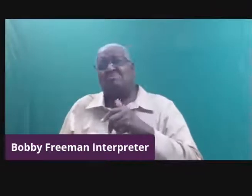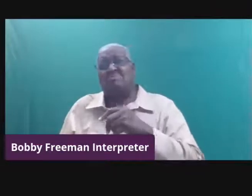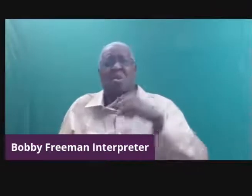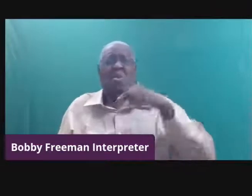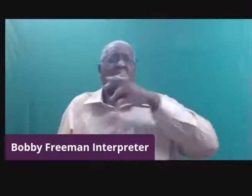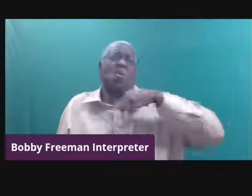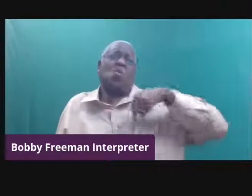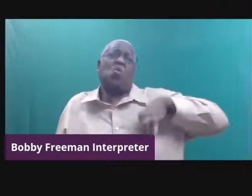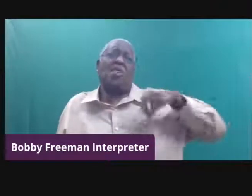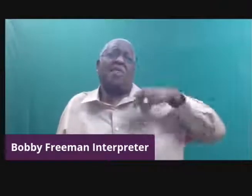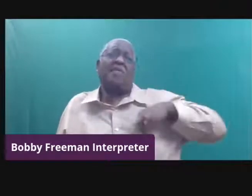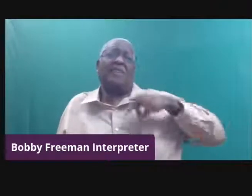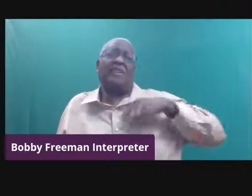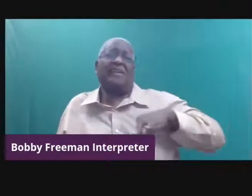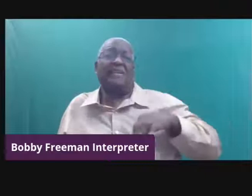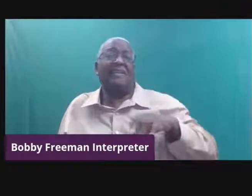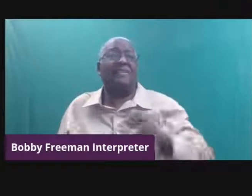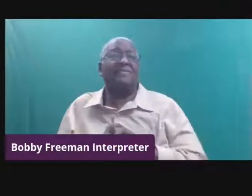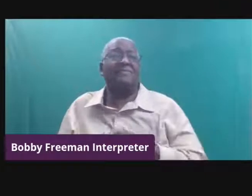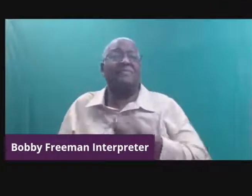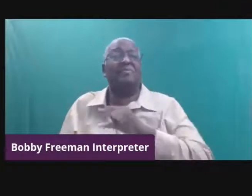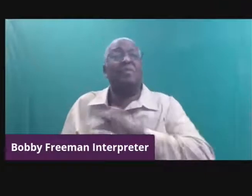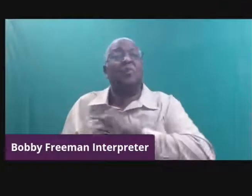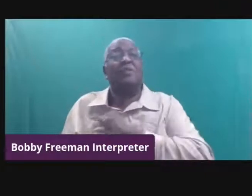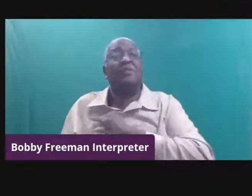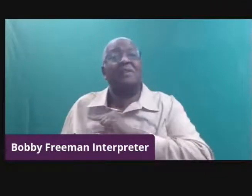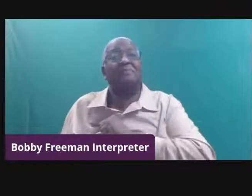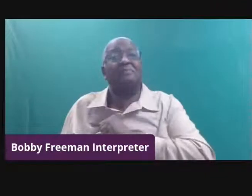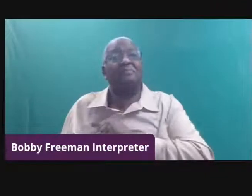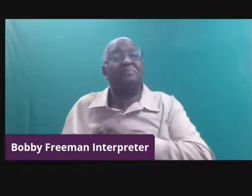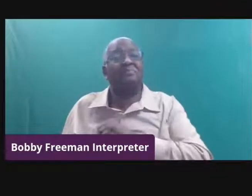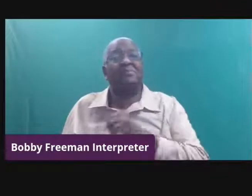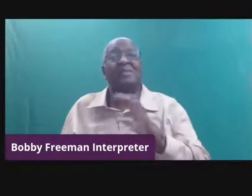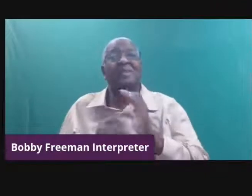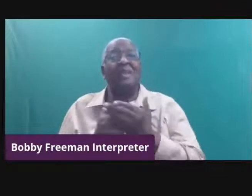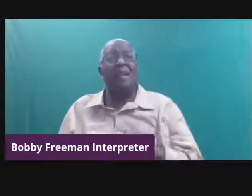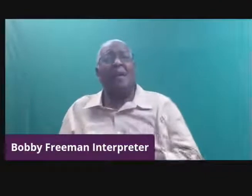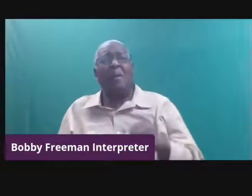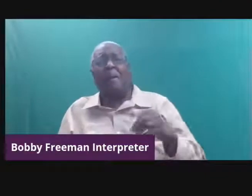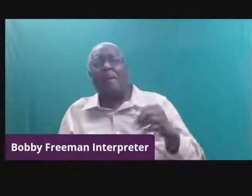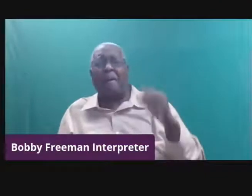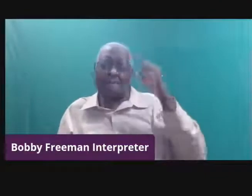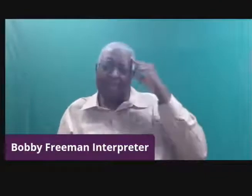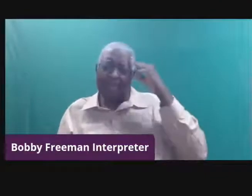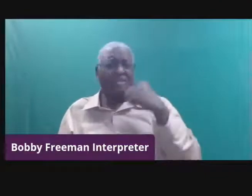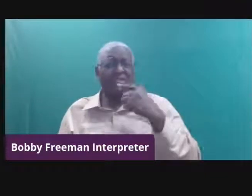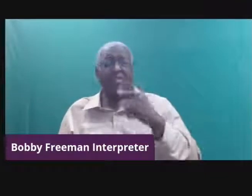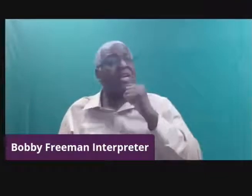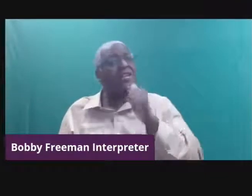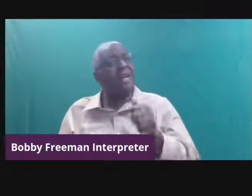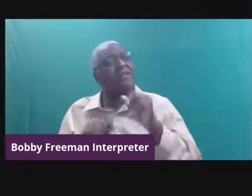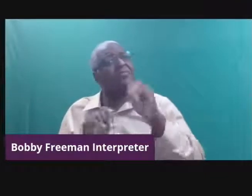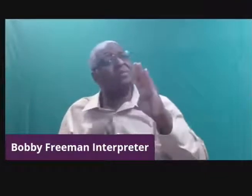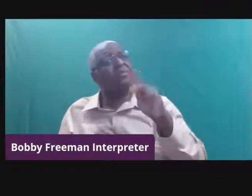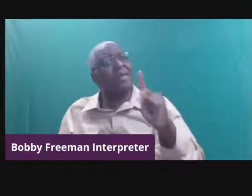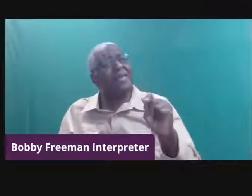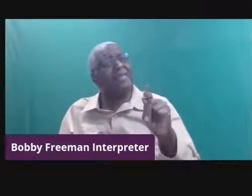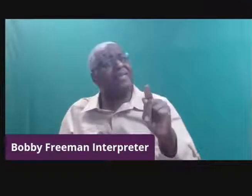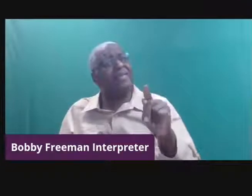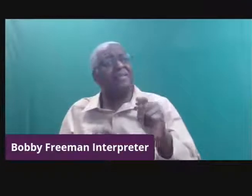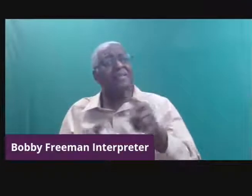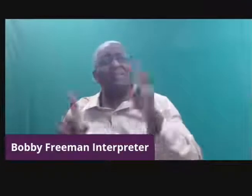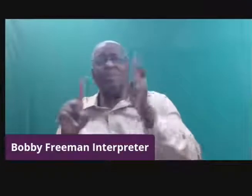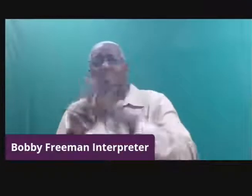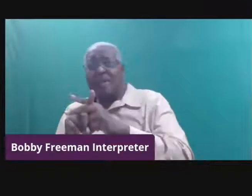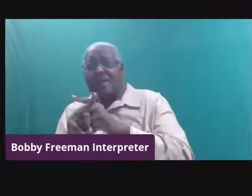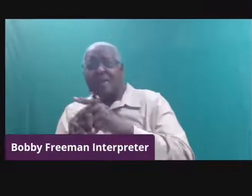It was our mind that told us not to even go in the bank to apply for the loan, and so we didn't. It was our mind that